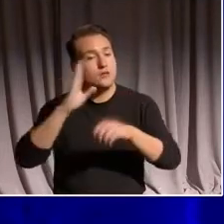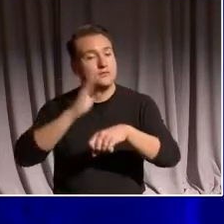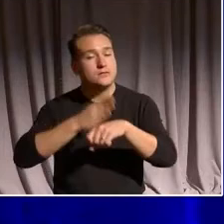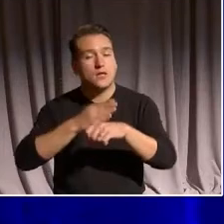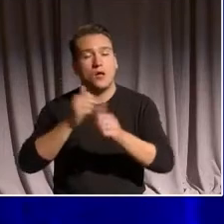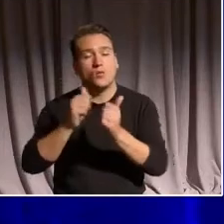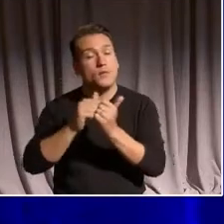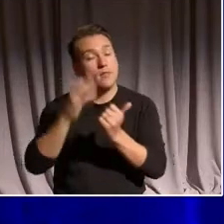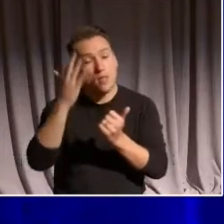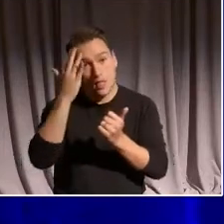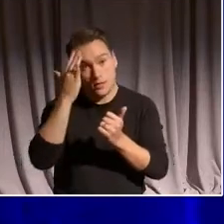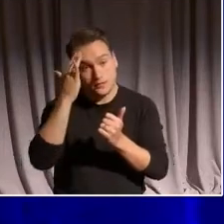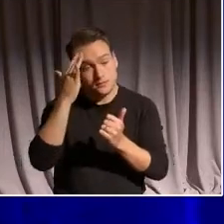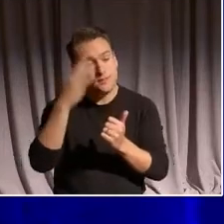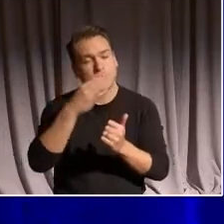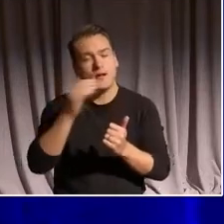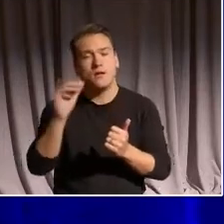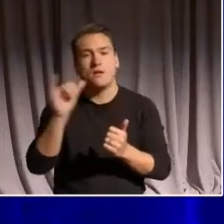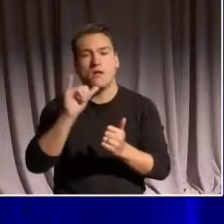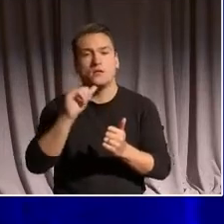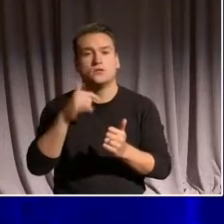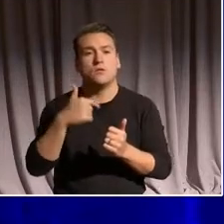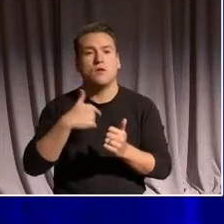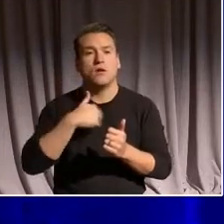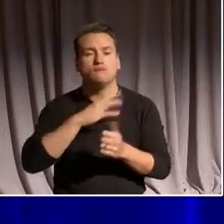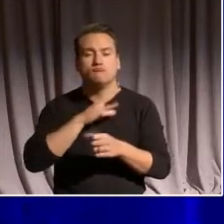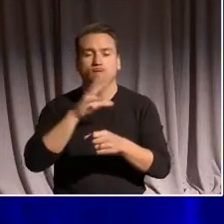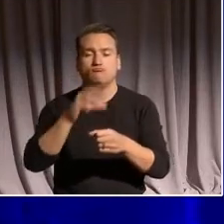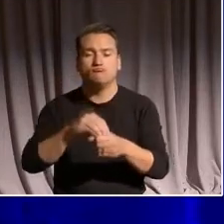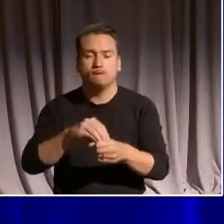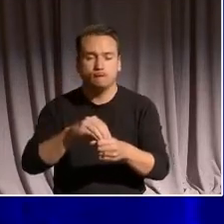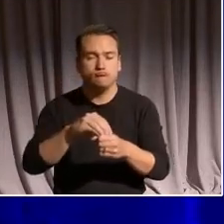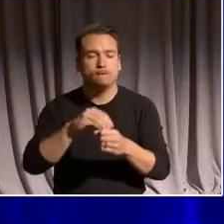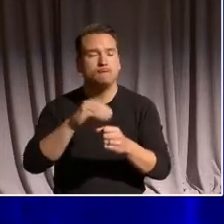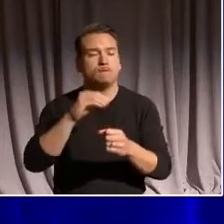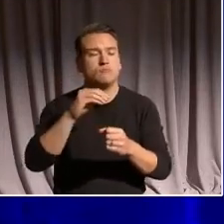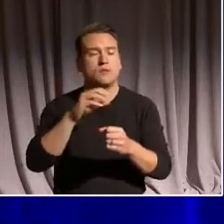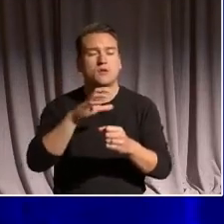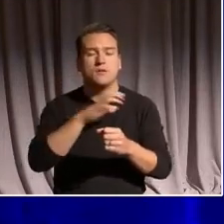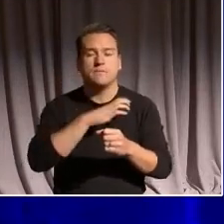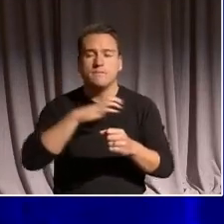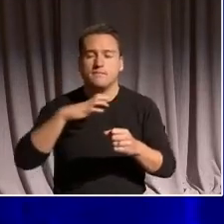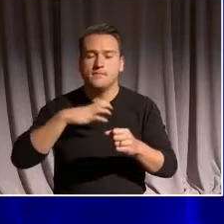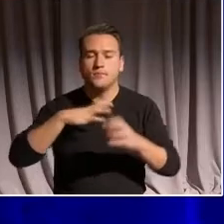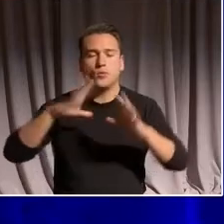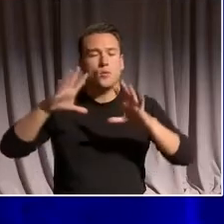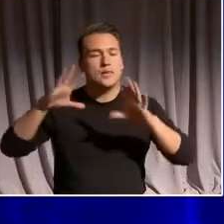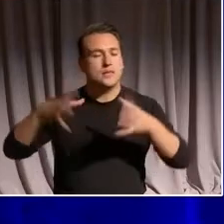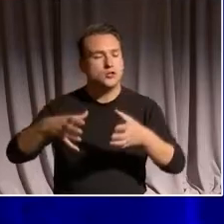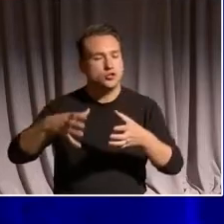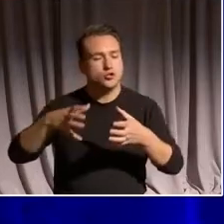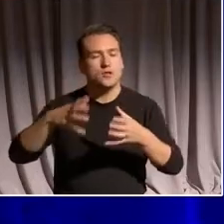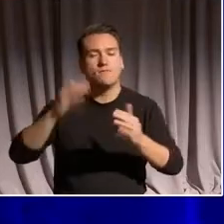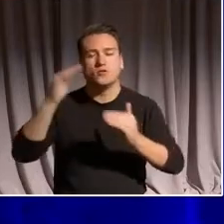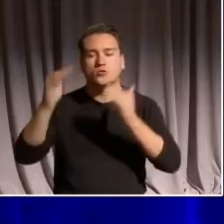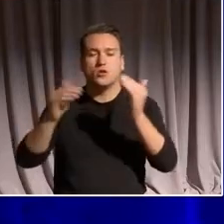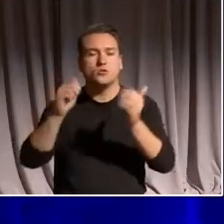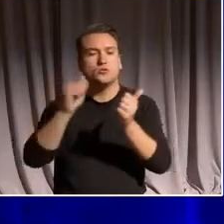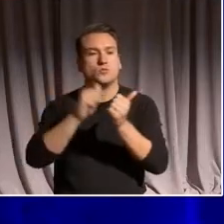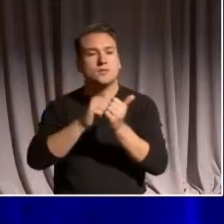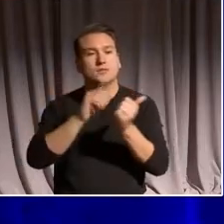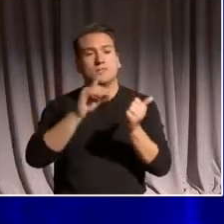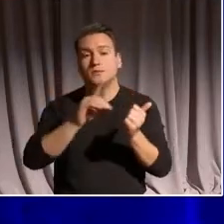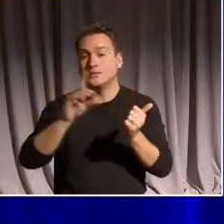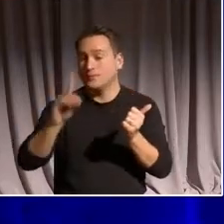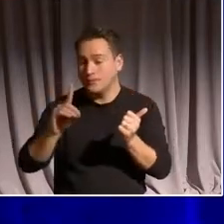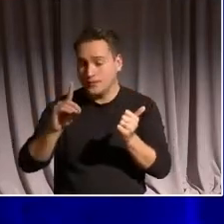a member of the Coalition for Dementia Care Services for Adults with Intellectual and Developmental Disabilities. Great. And I'm